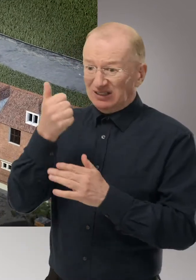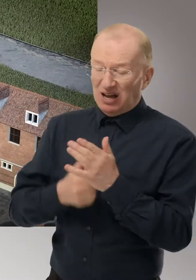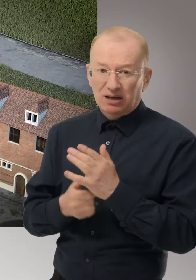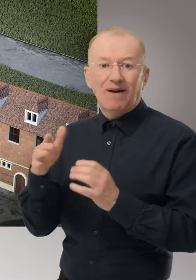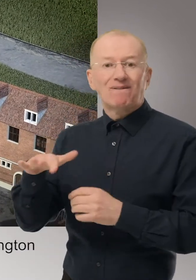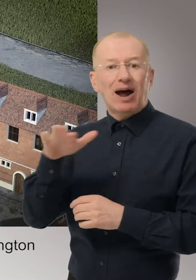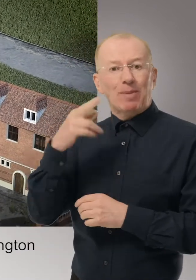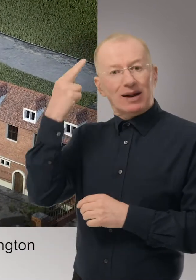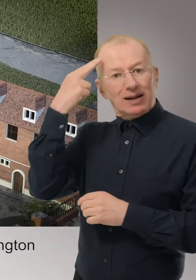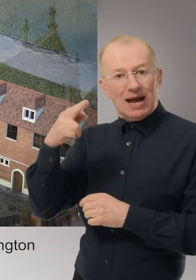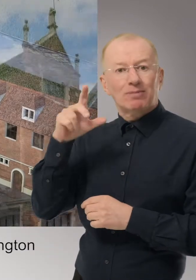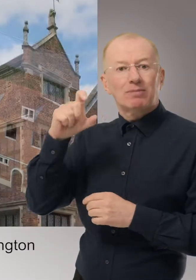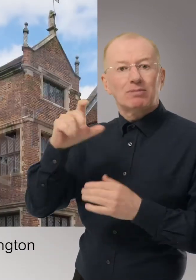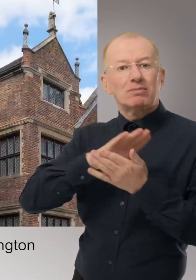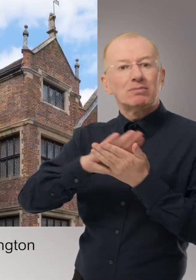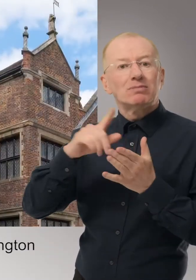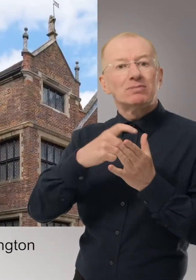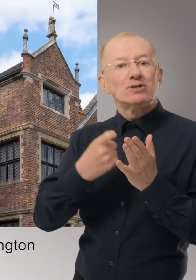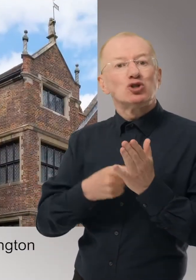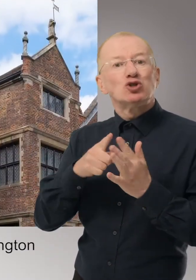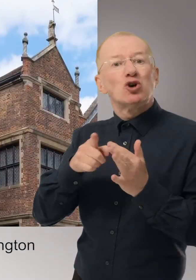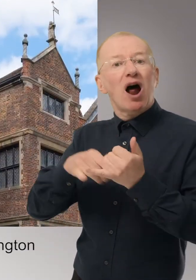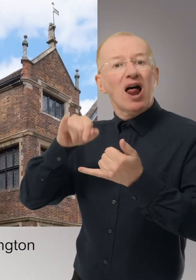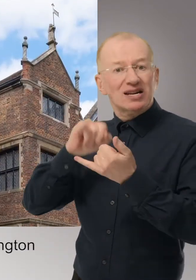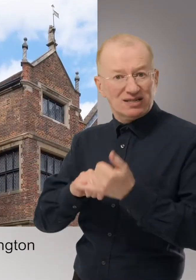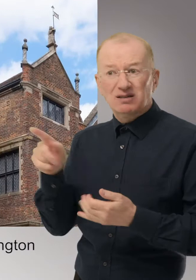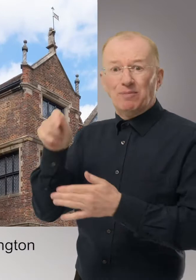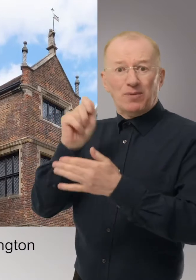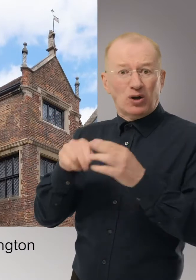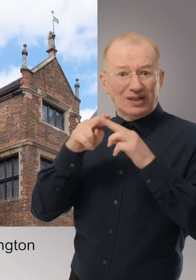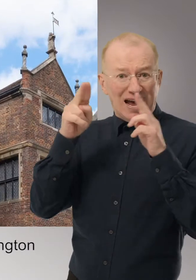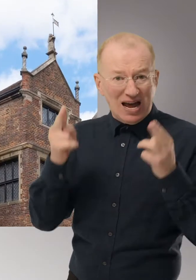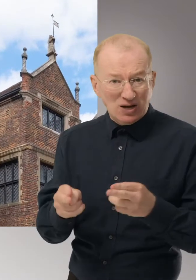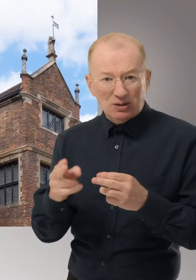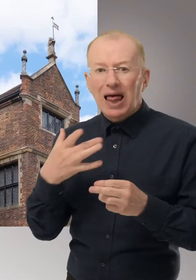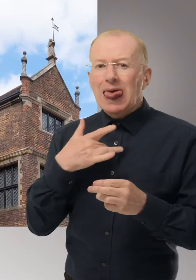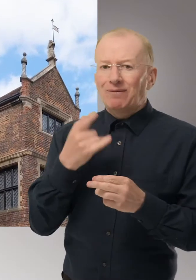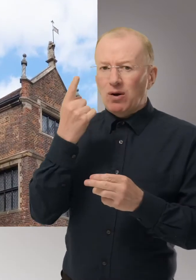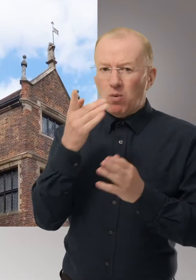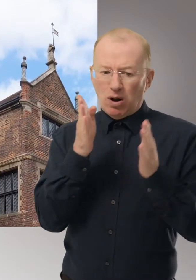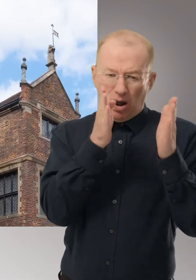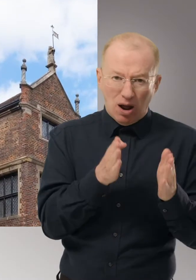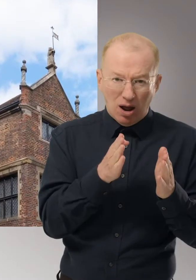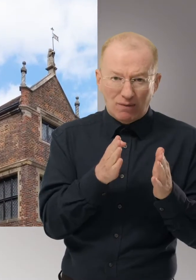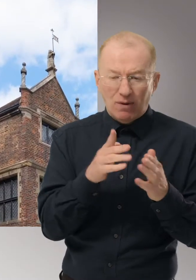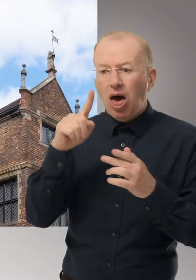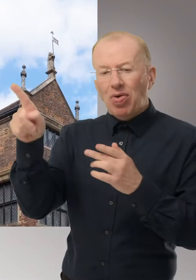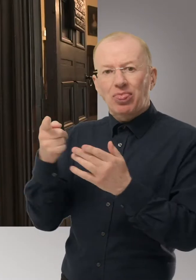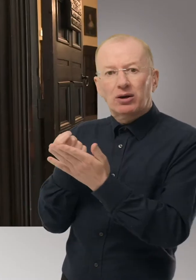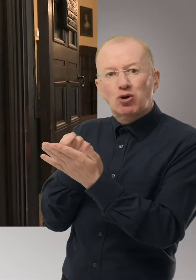of the house. And then the Charles family bought Chillington at the start of the 19th century, and respectability